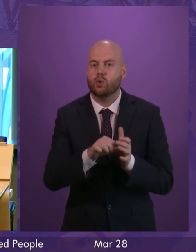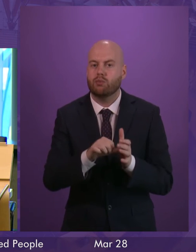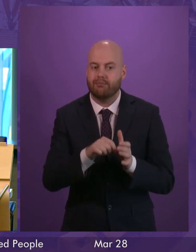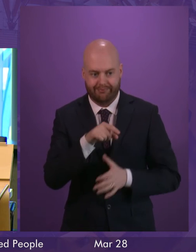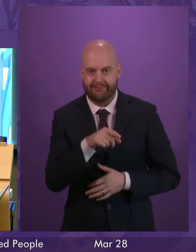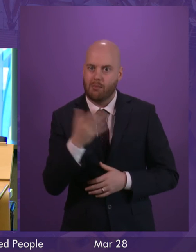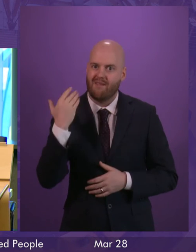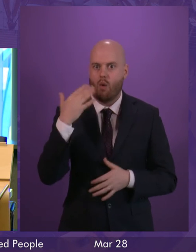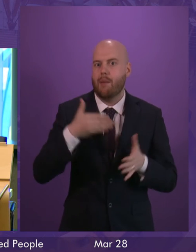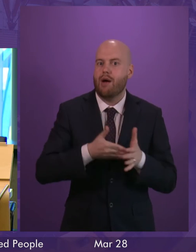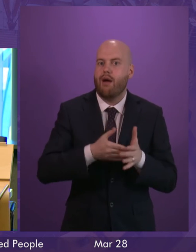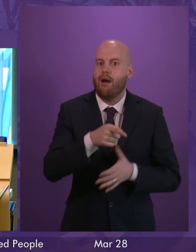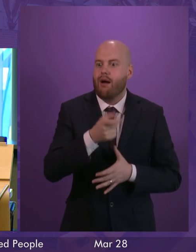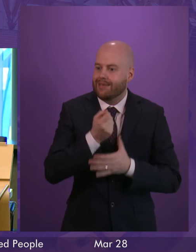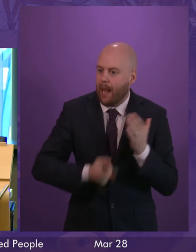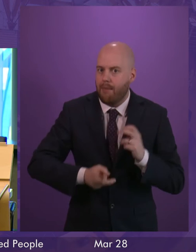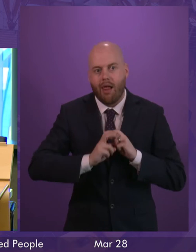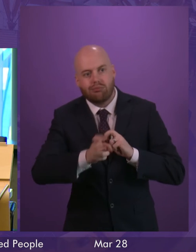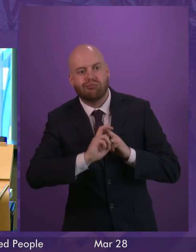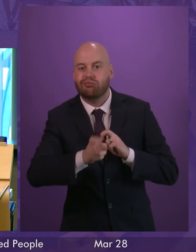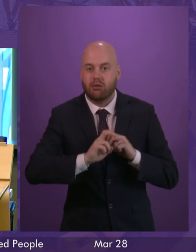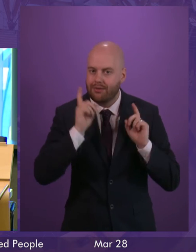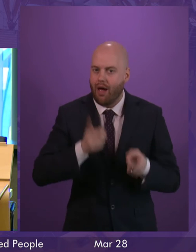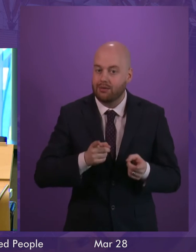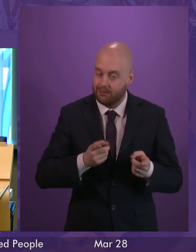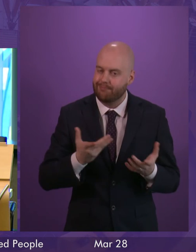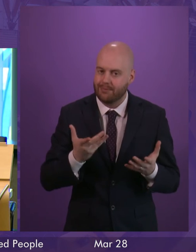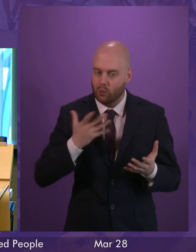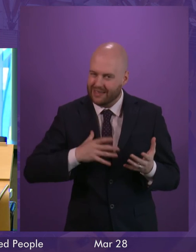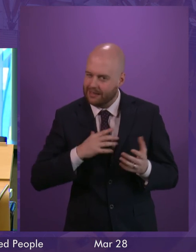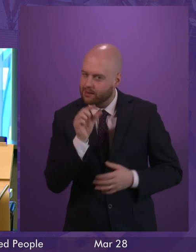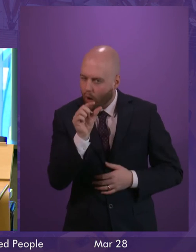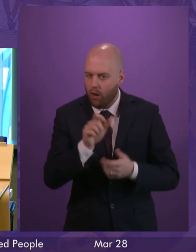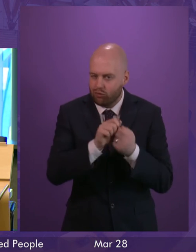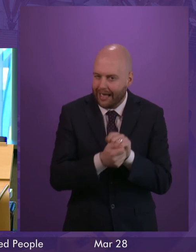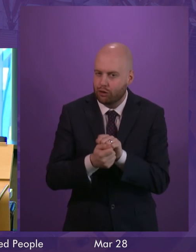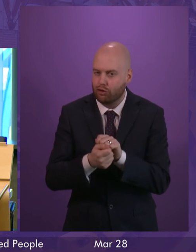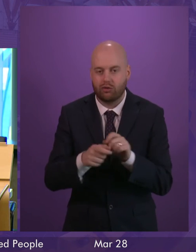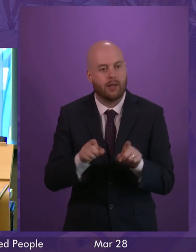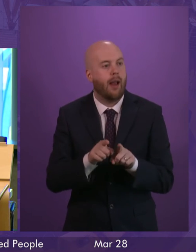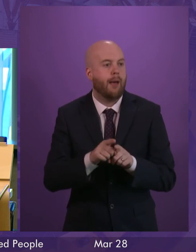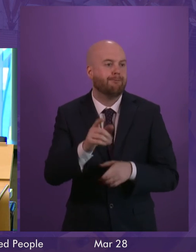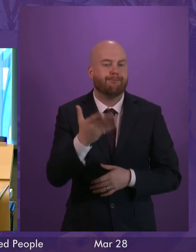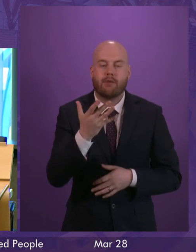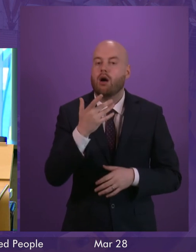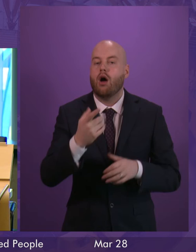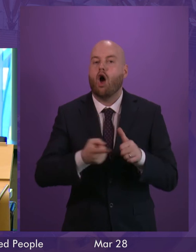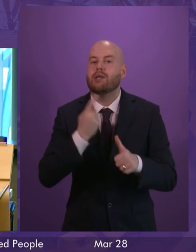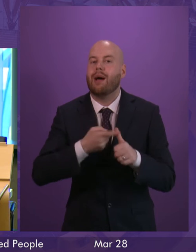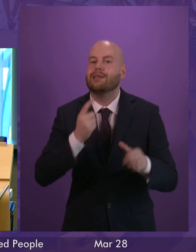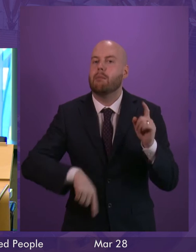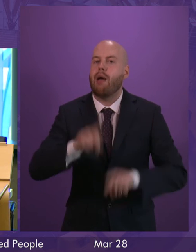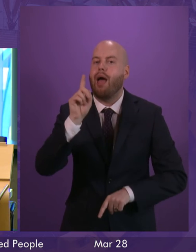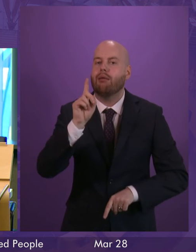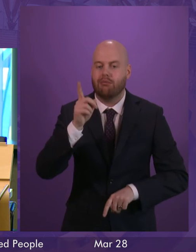for disabled people to build connections in their community. Simple changes like the automatic ban on pavement parking and the